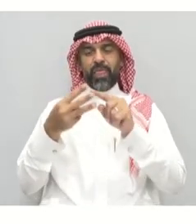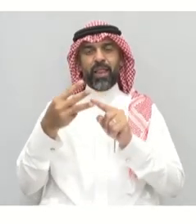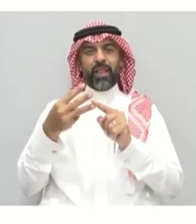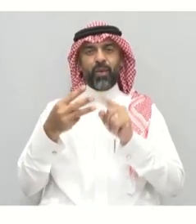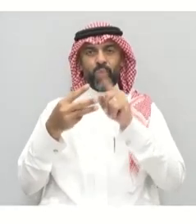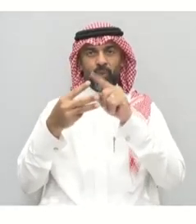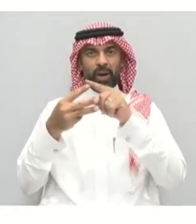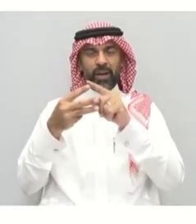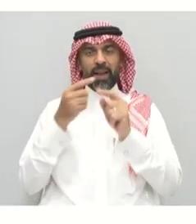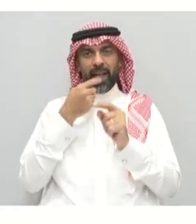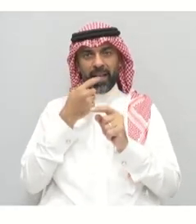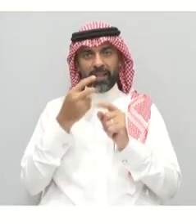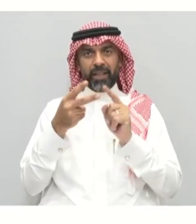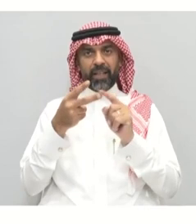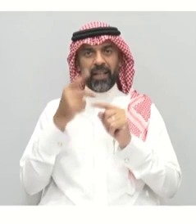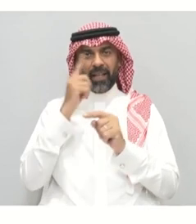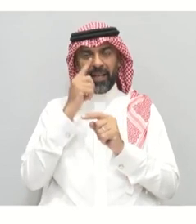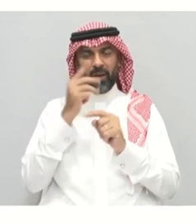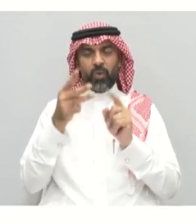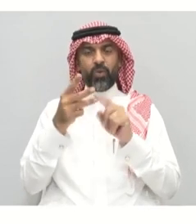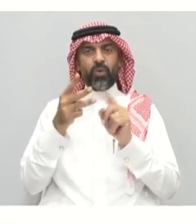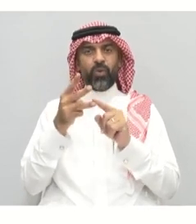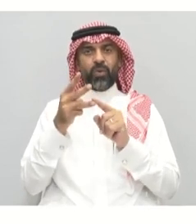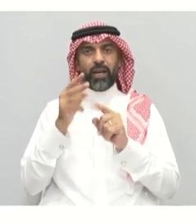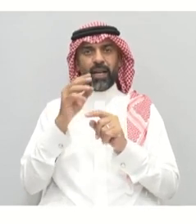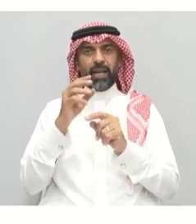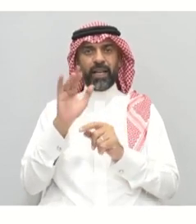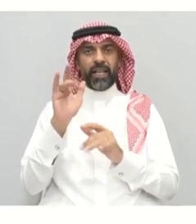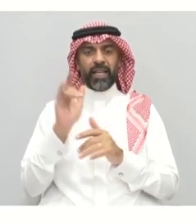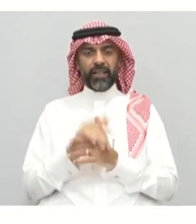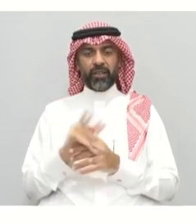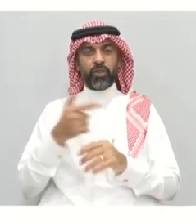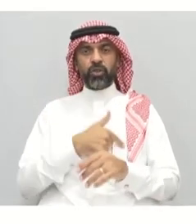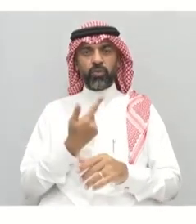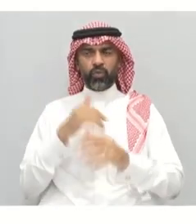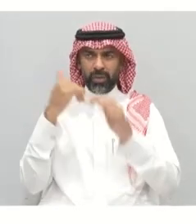we call it traffic light. Repeat after me, please. Traffic light.